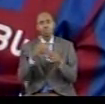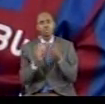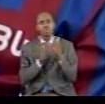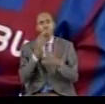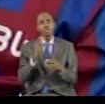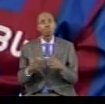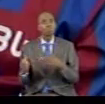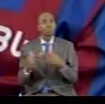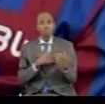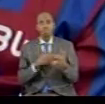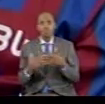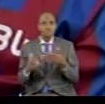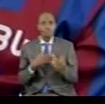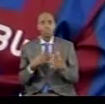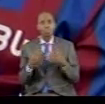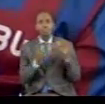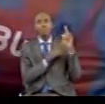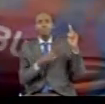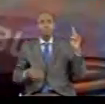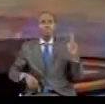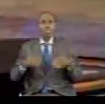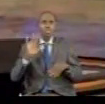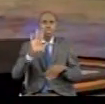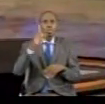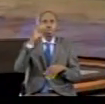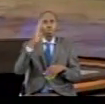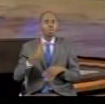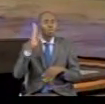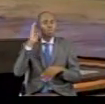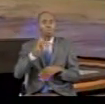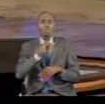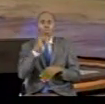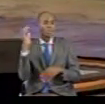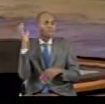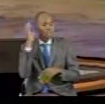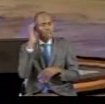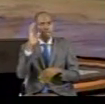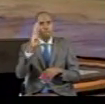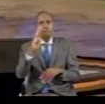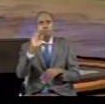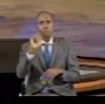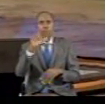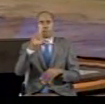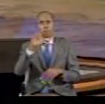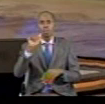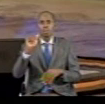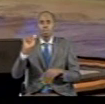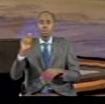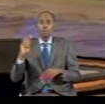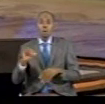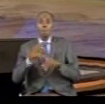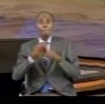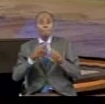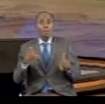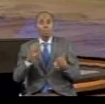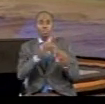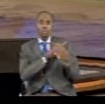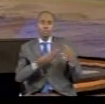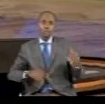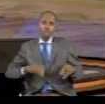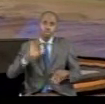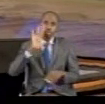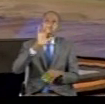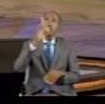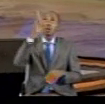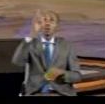Lord thy God will not hearken unto Balaam, but the Lord thy God